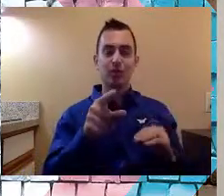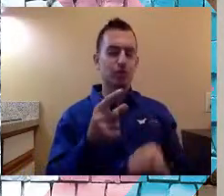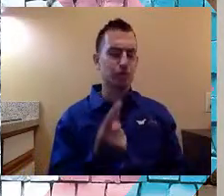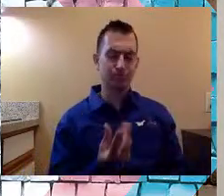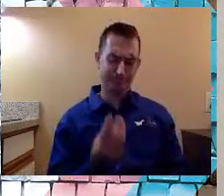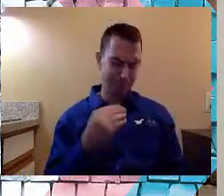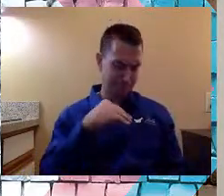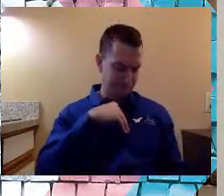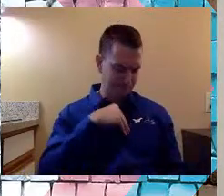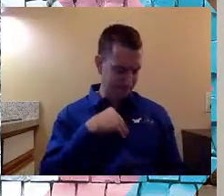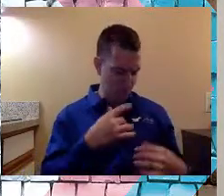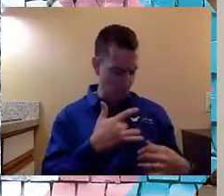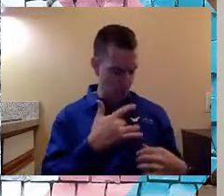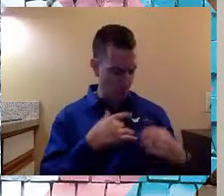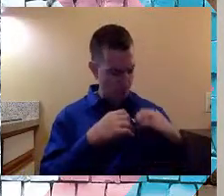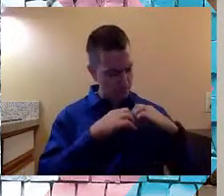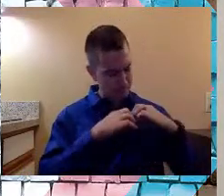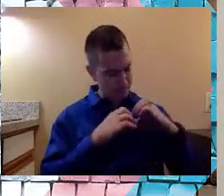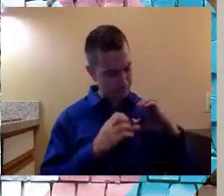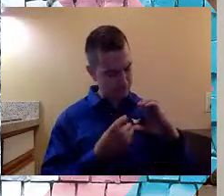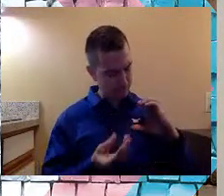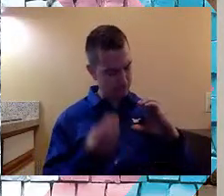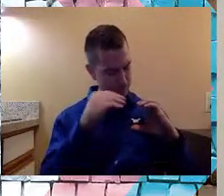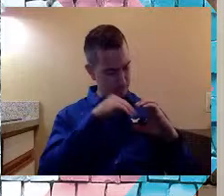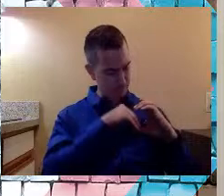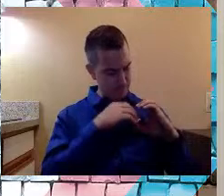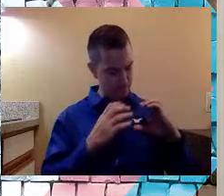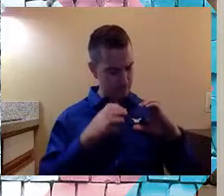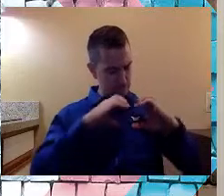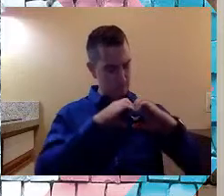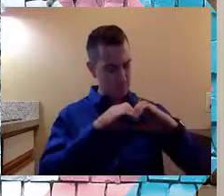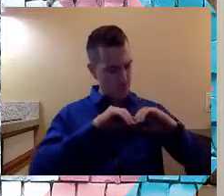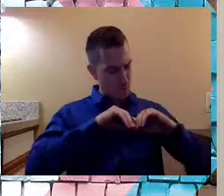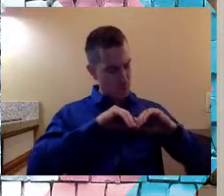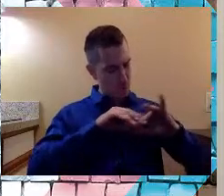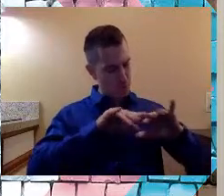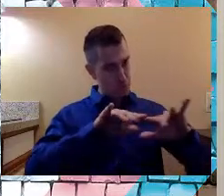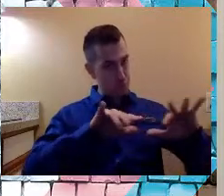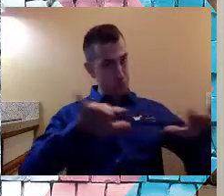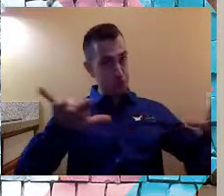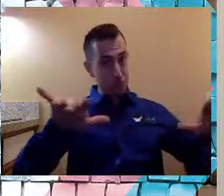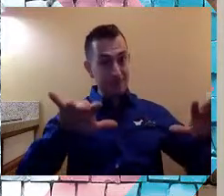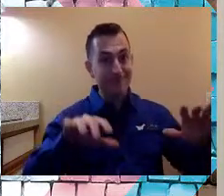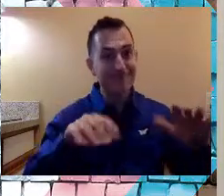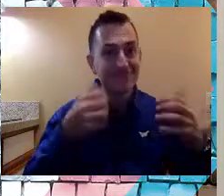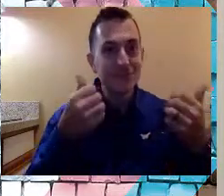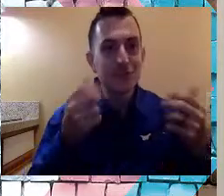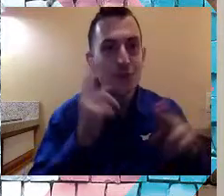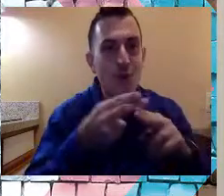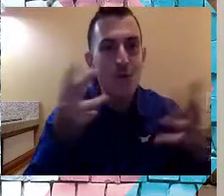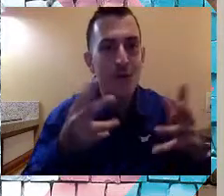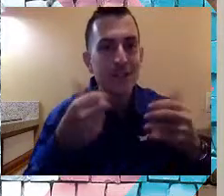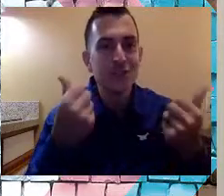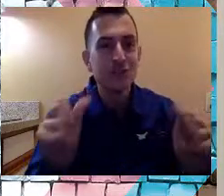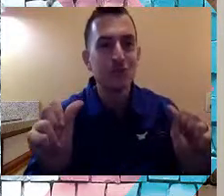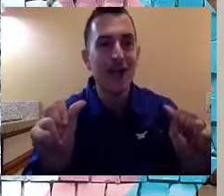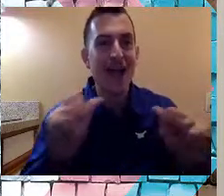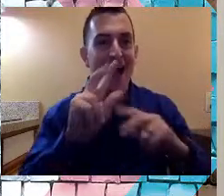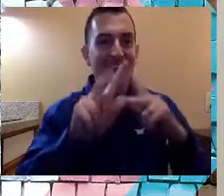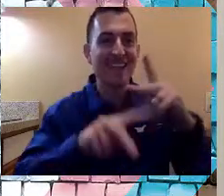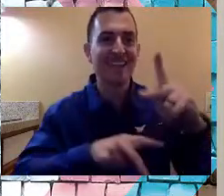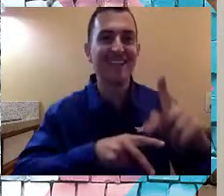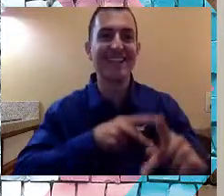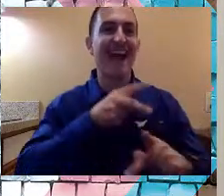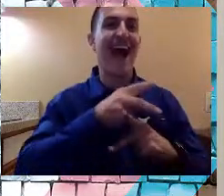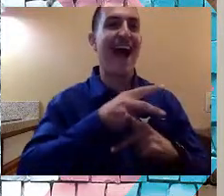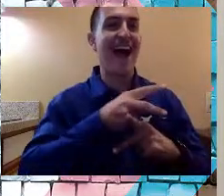in your heart and spread throughout the world, all right? It's called Try a Little Kindness. And I think that we all, even